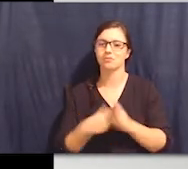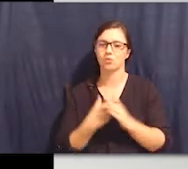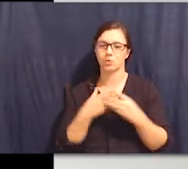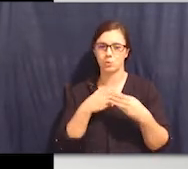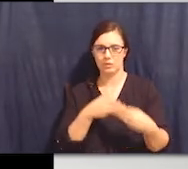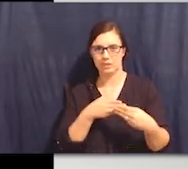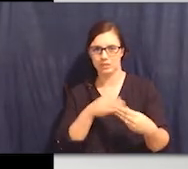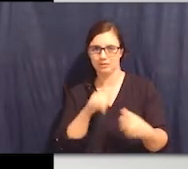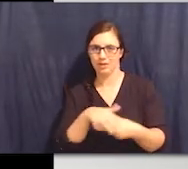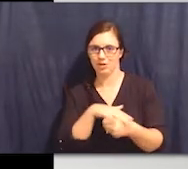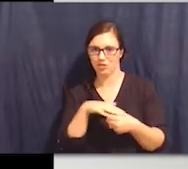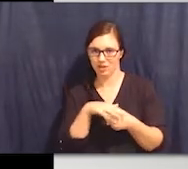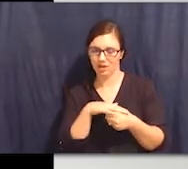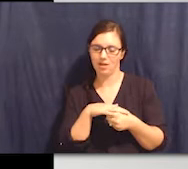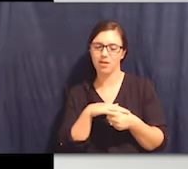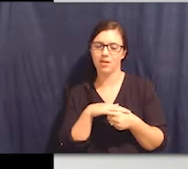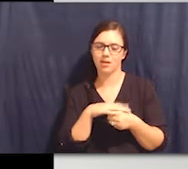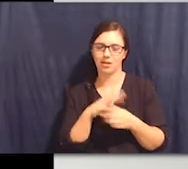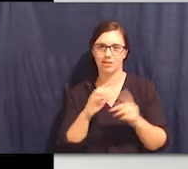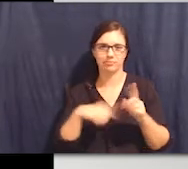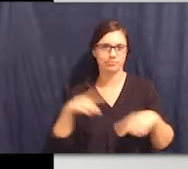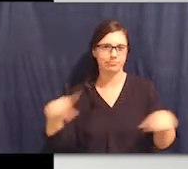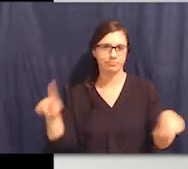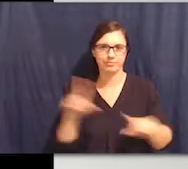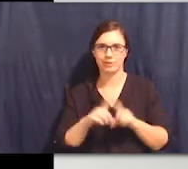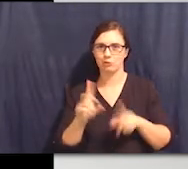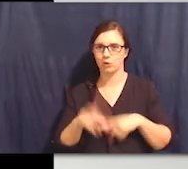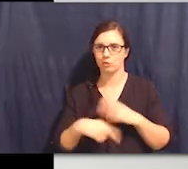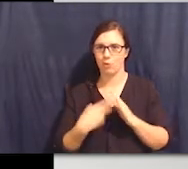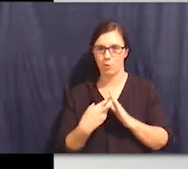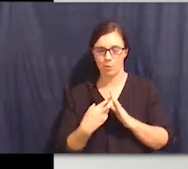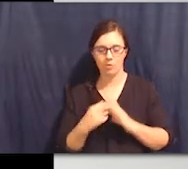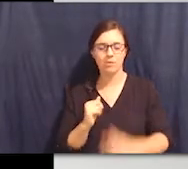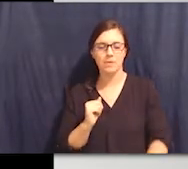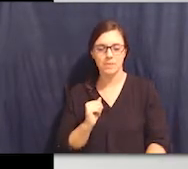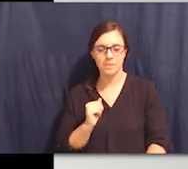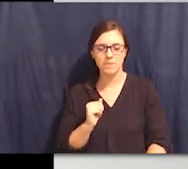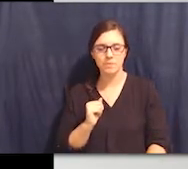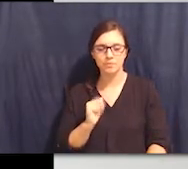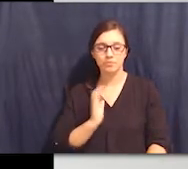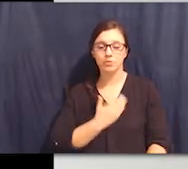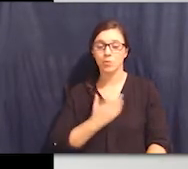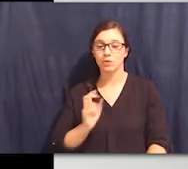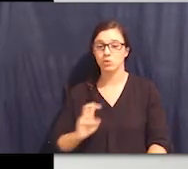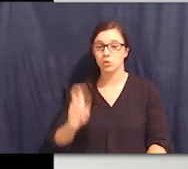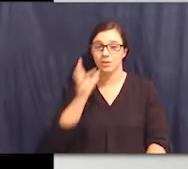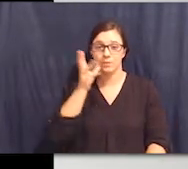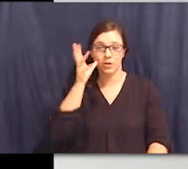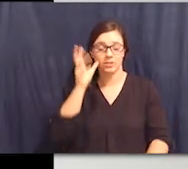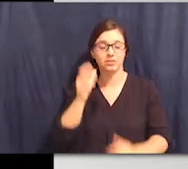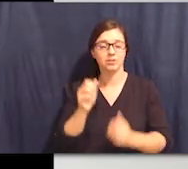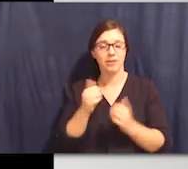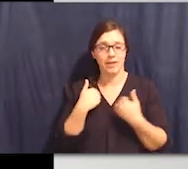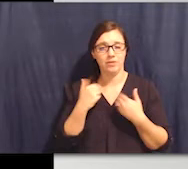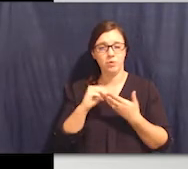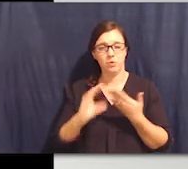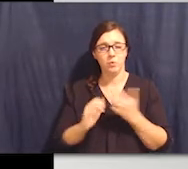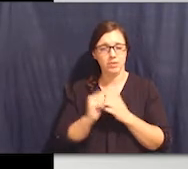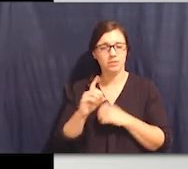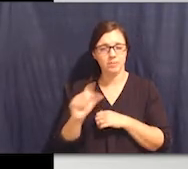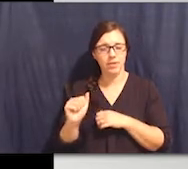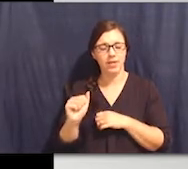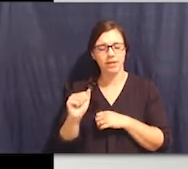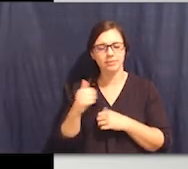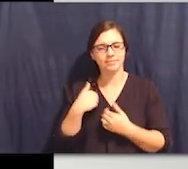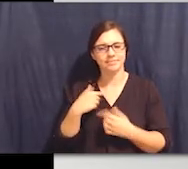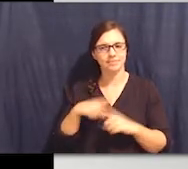to lead in that area in a variety of roles. So our journey as parents of students with disabilities, I think we come